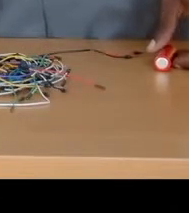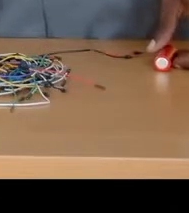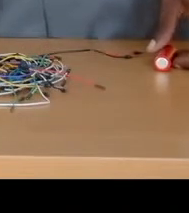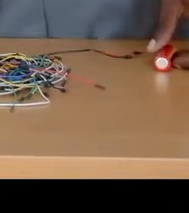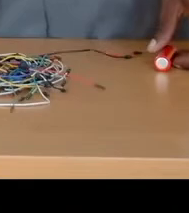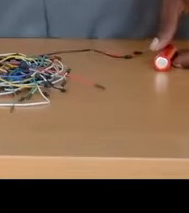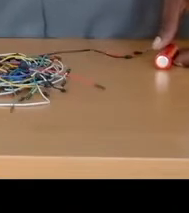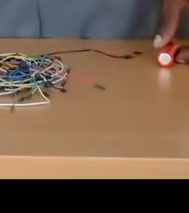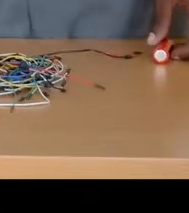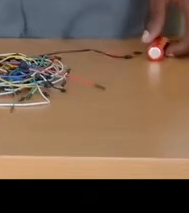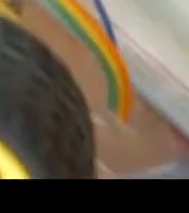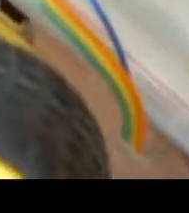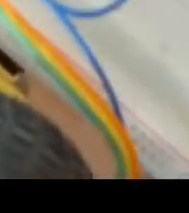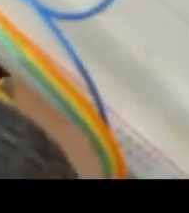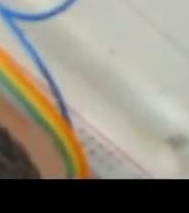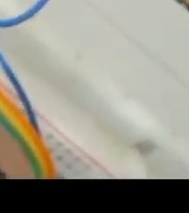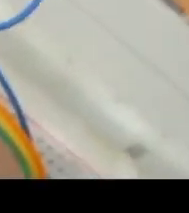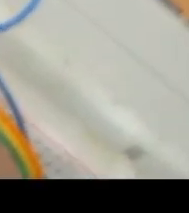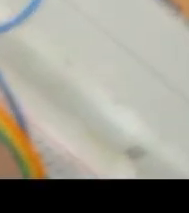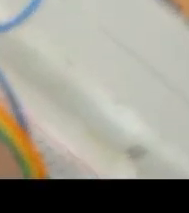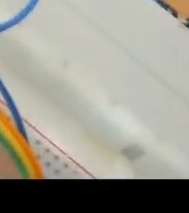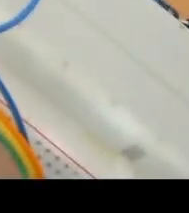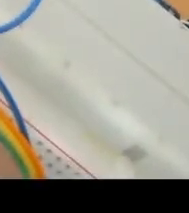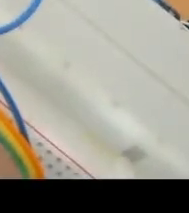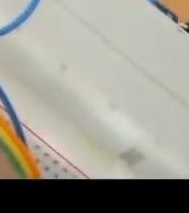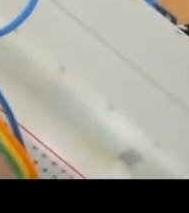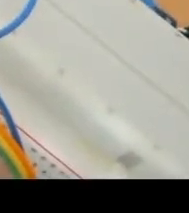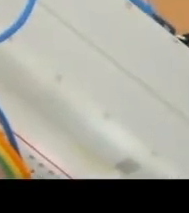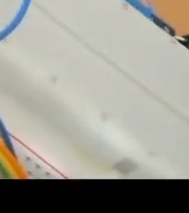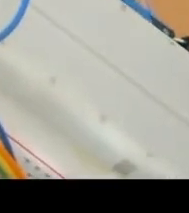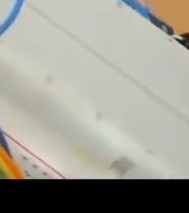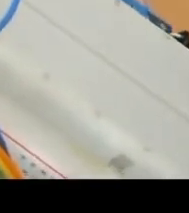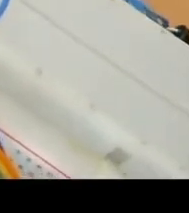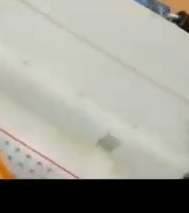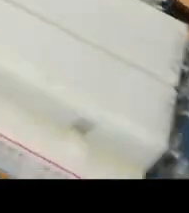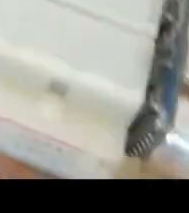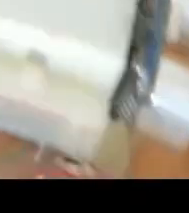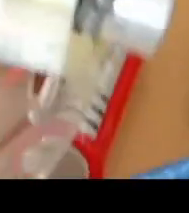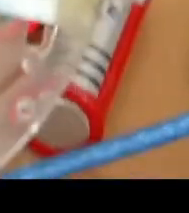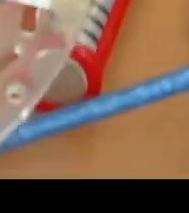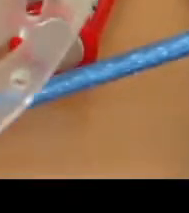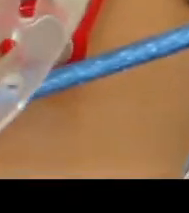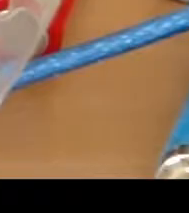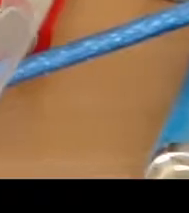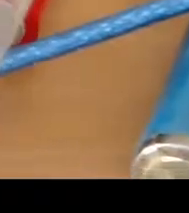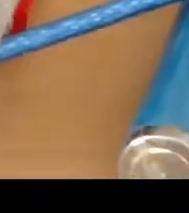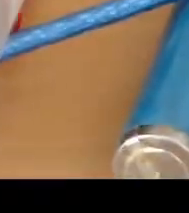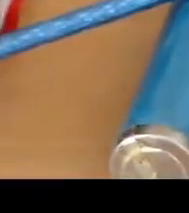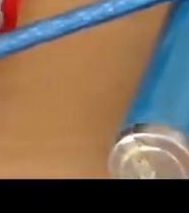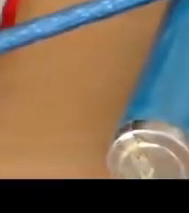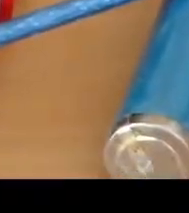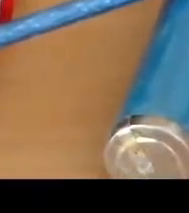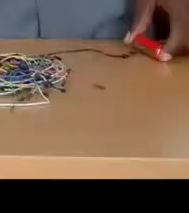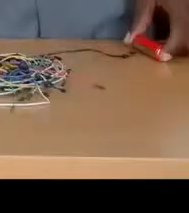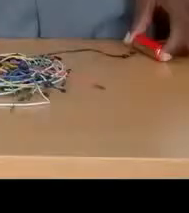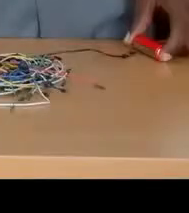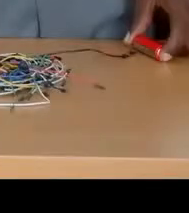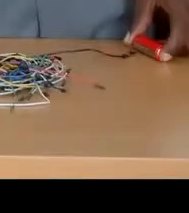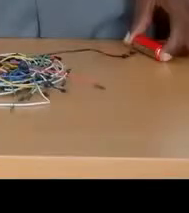basic functionality of all motors. The motors that control the tires, the motors that